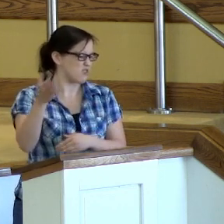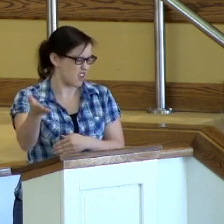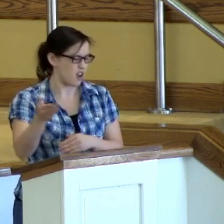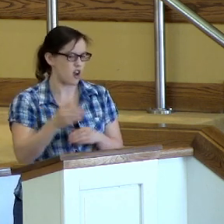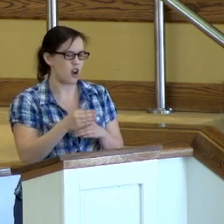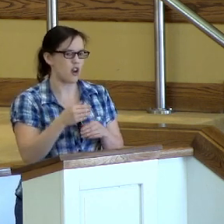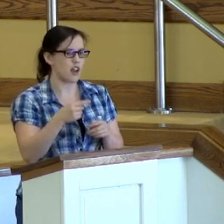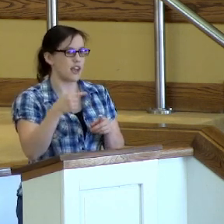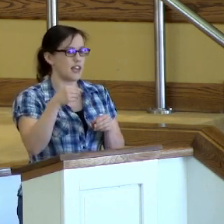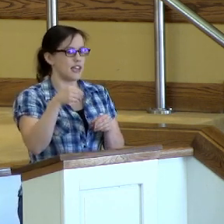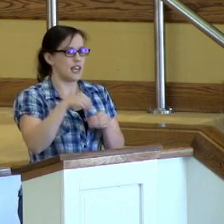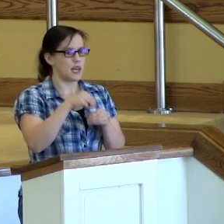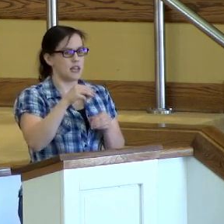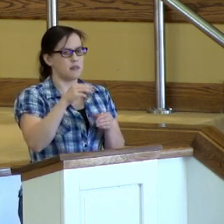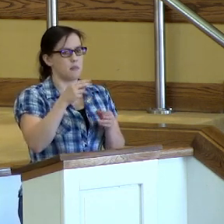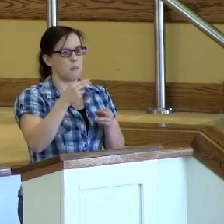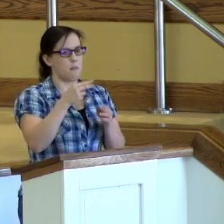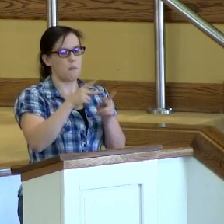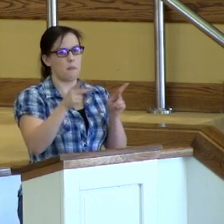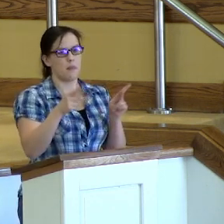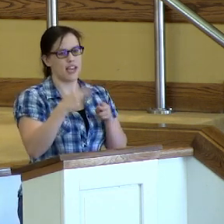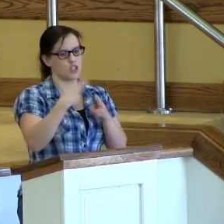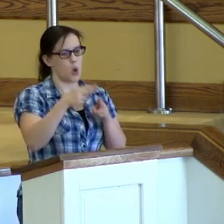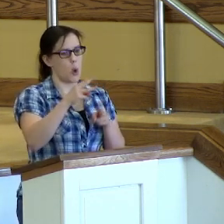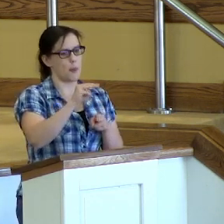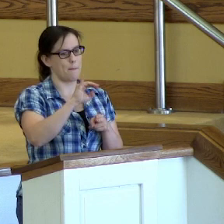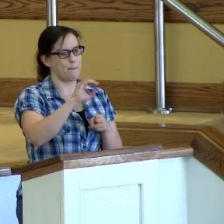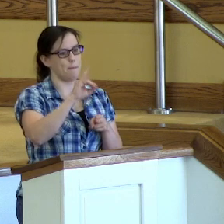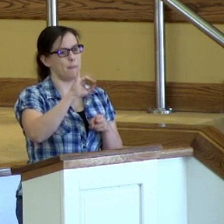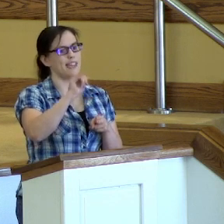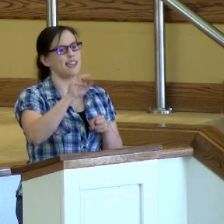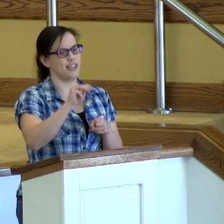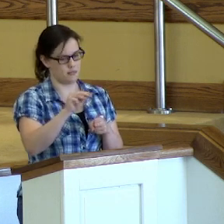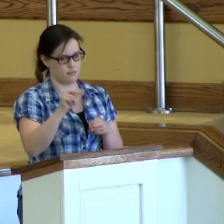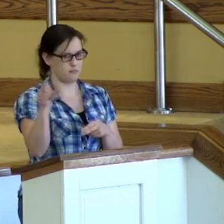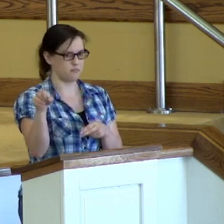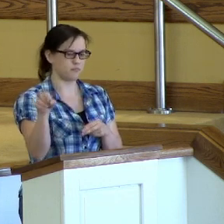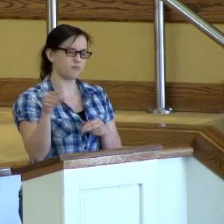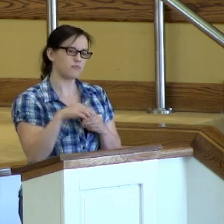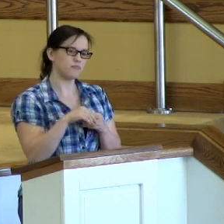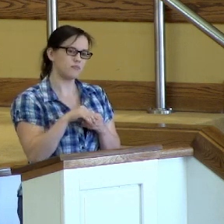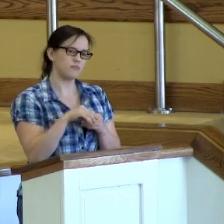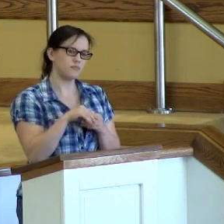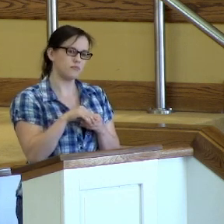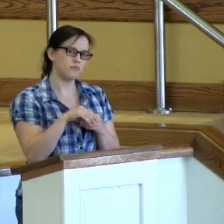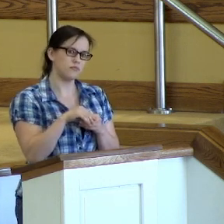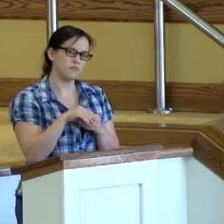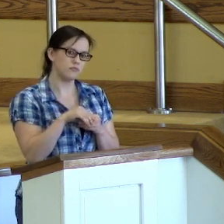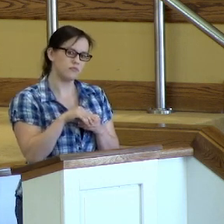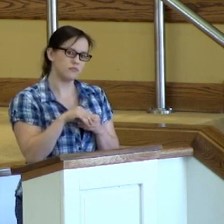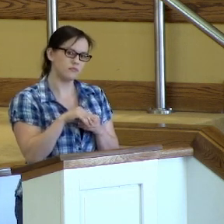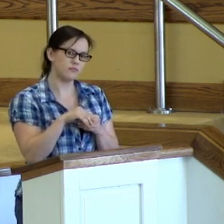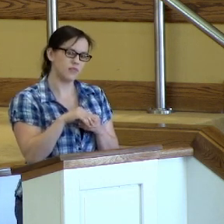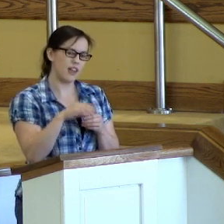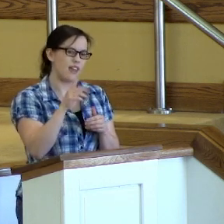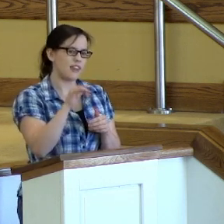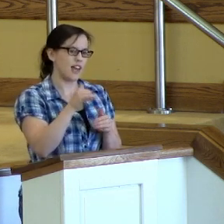it? The Midianites? Yeah, that's who Joseph was sold